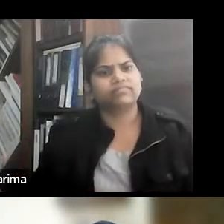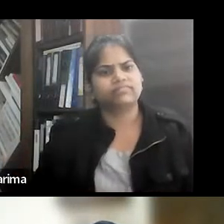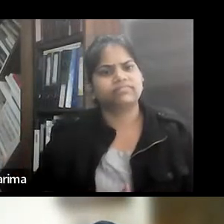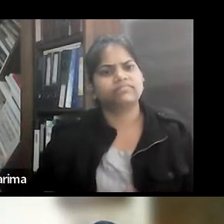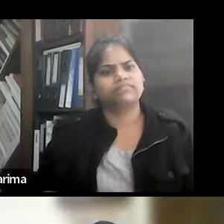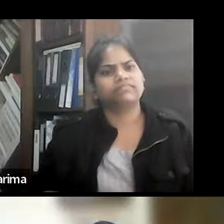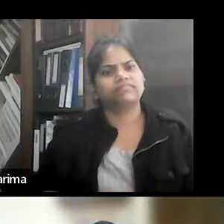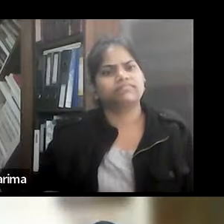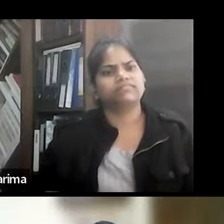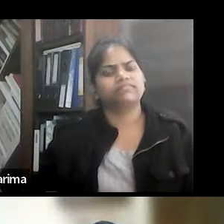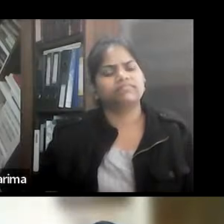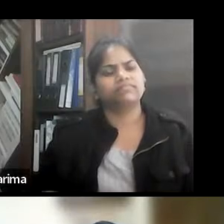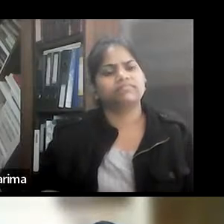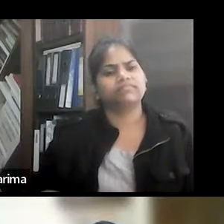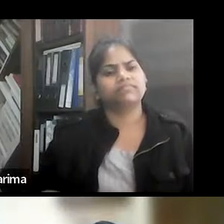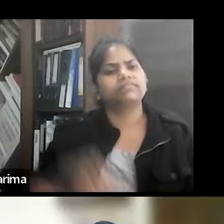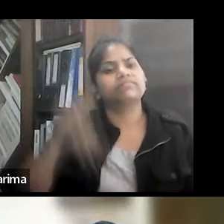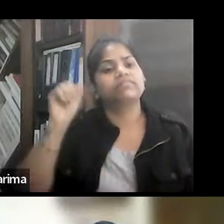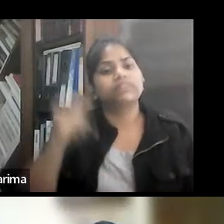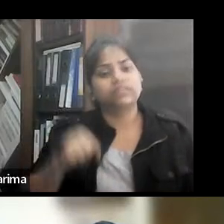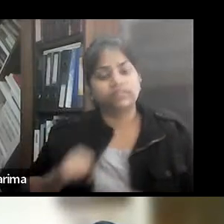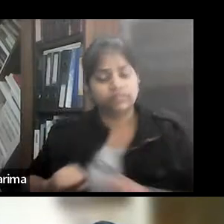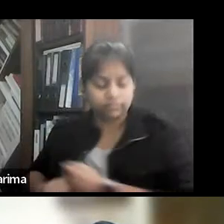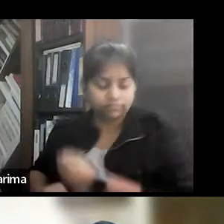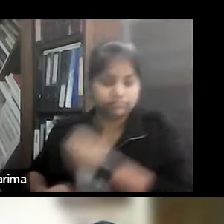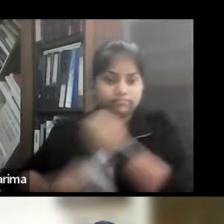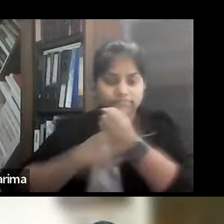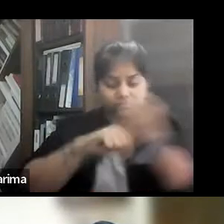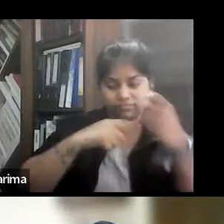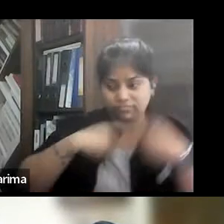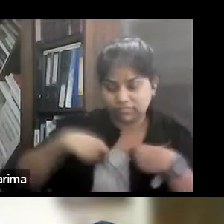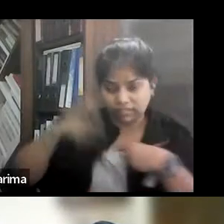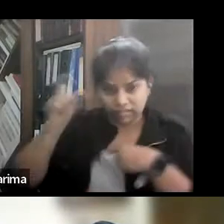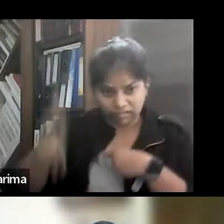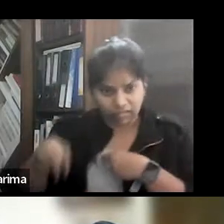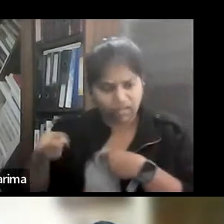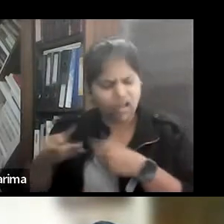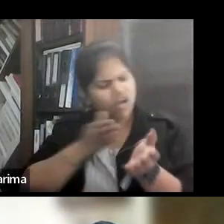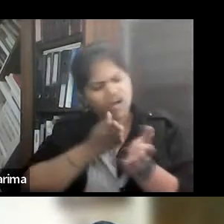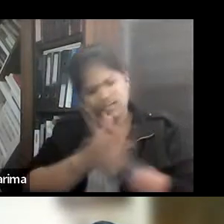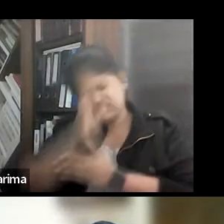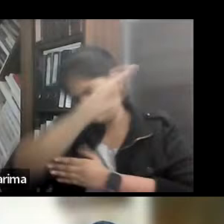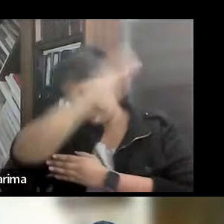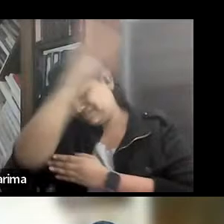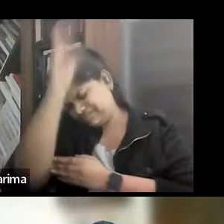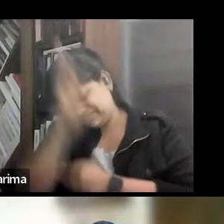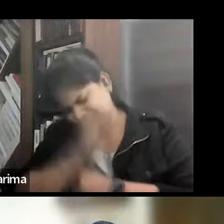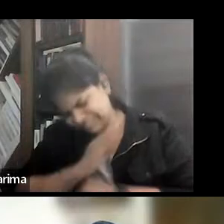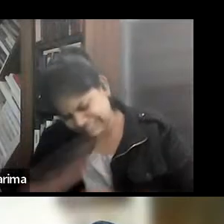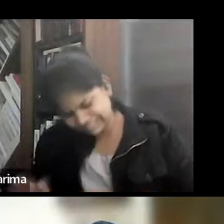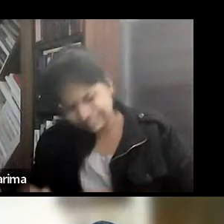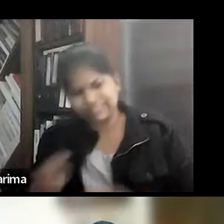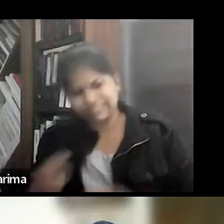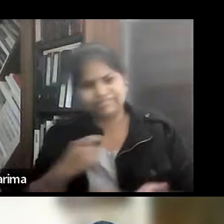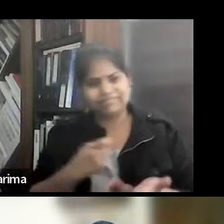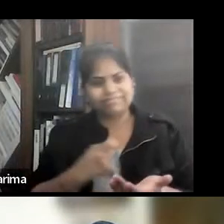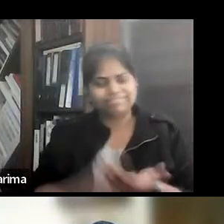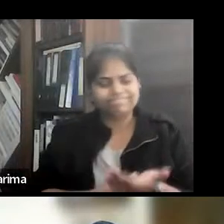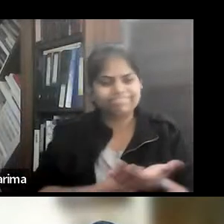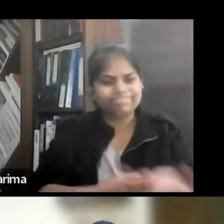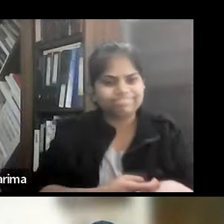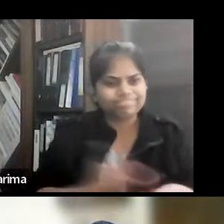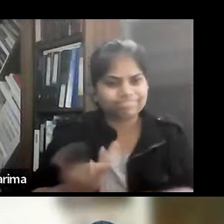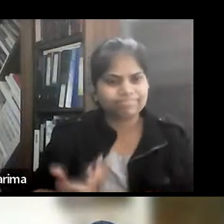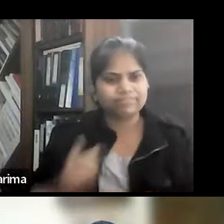and also these supporters and advocates is not always recognizing this kind of